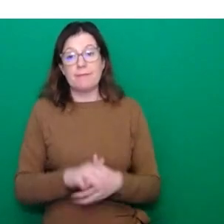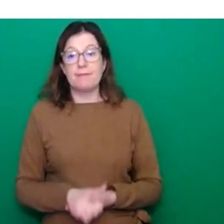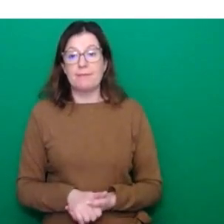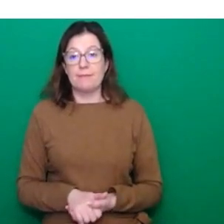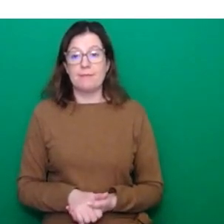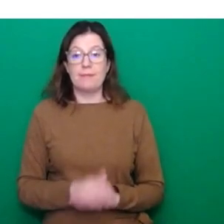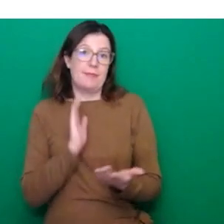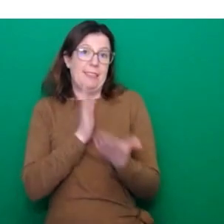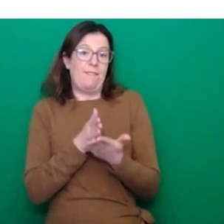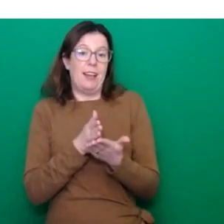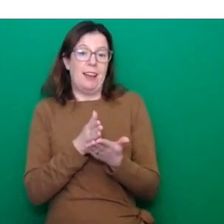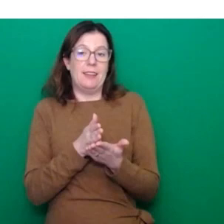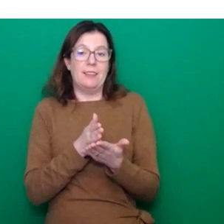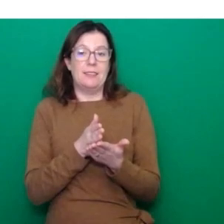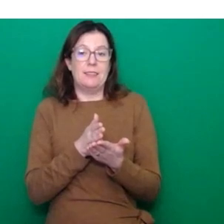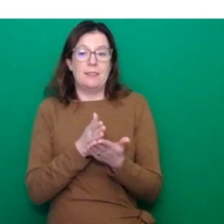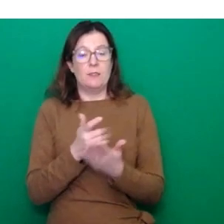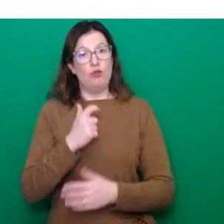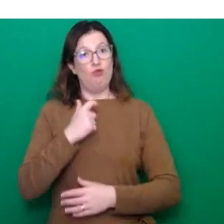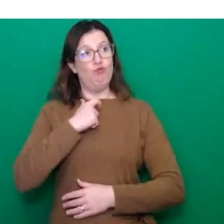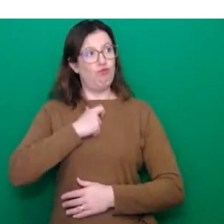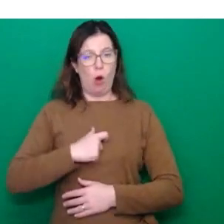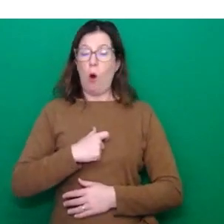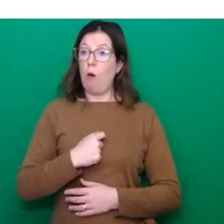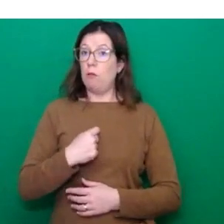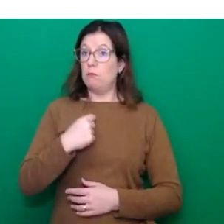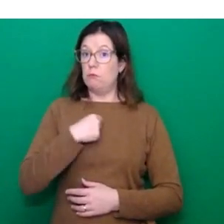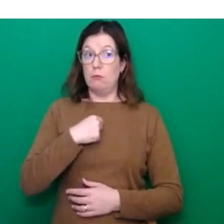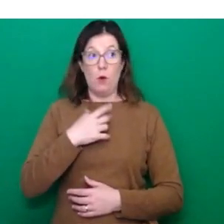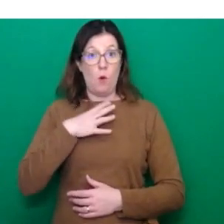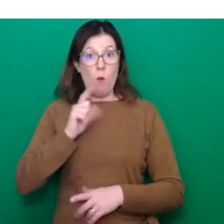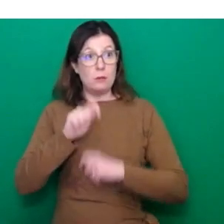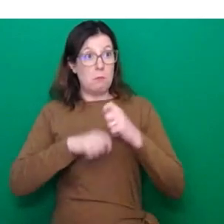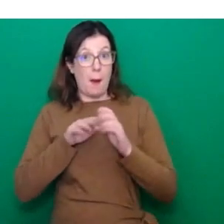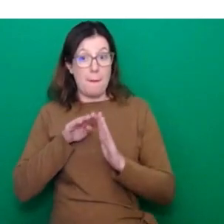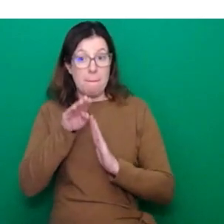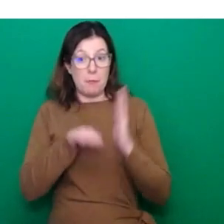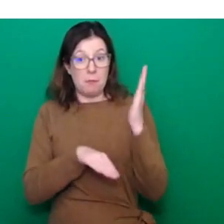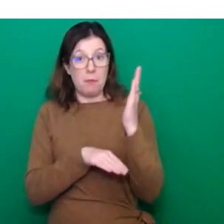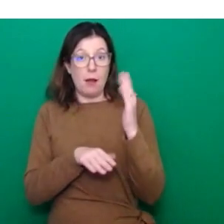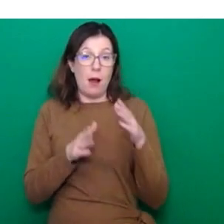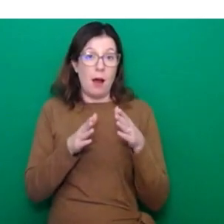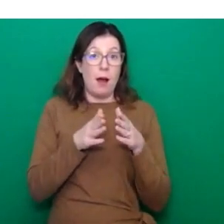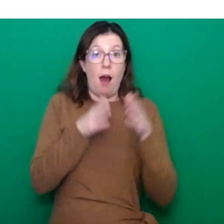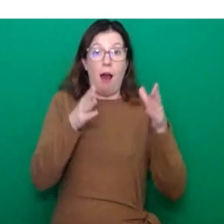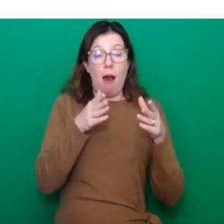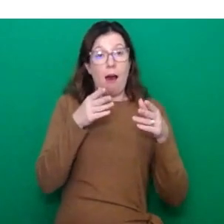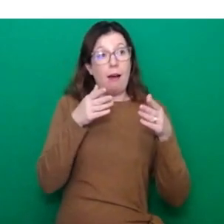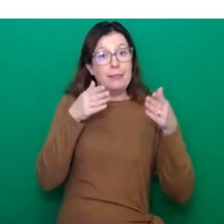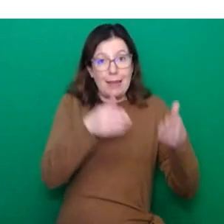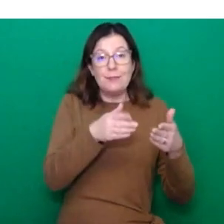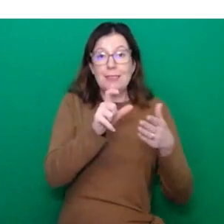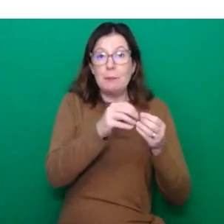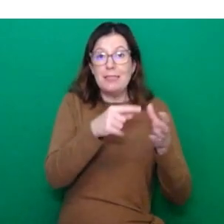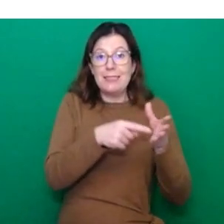Yeah, definitely. I think there's that role of, do you want to go on to be a more high intensity kind of CBT therapist,